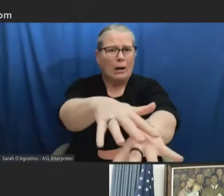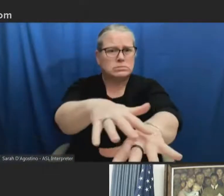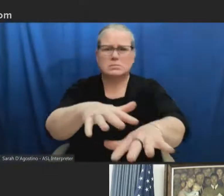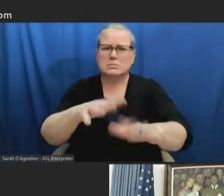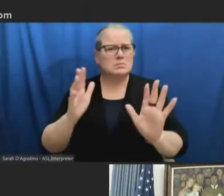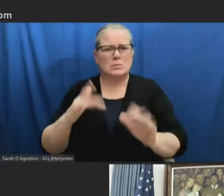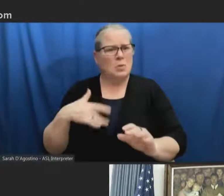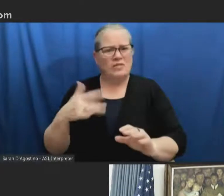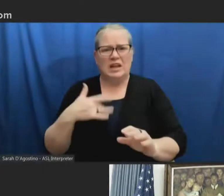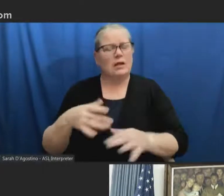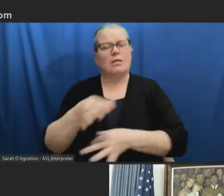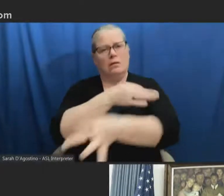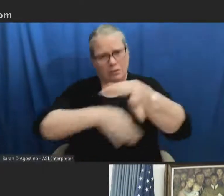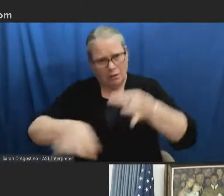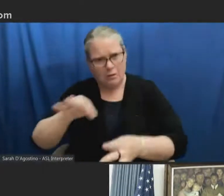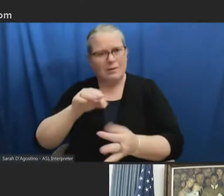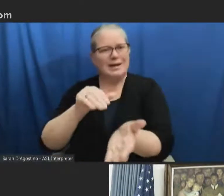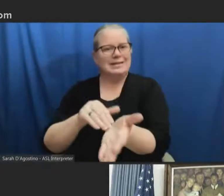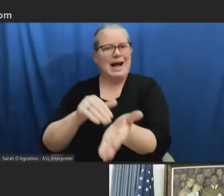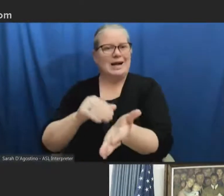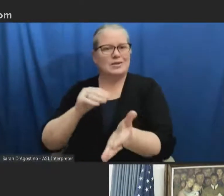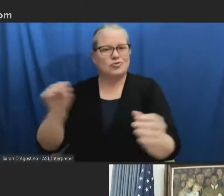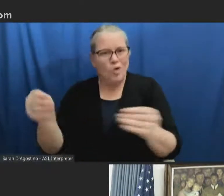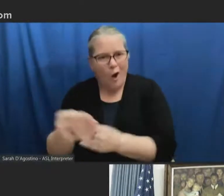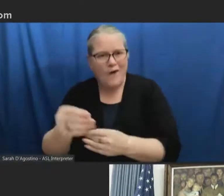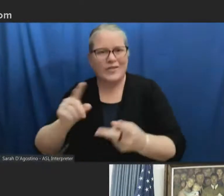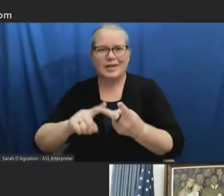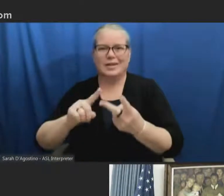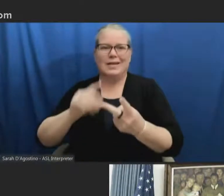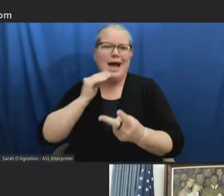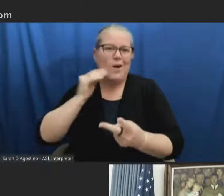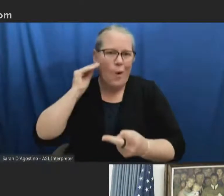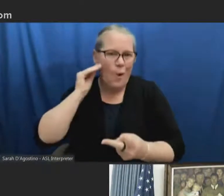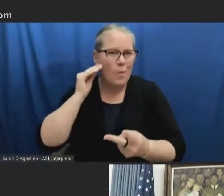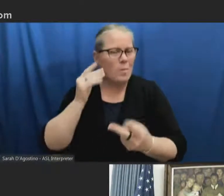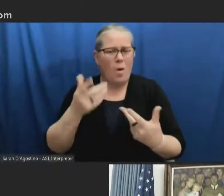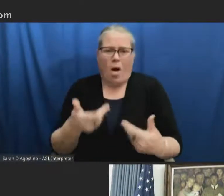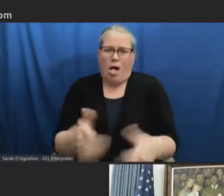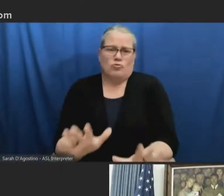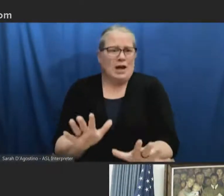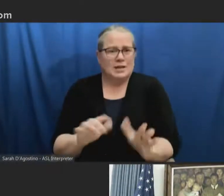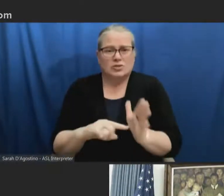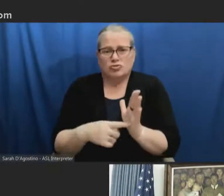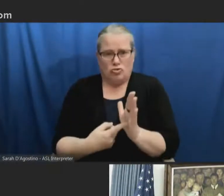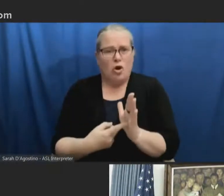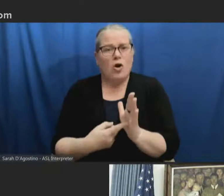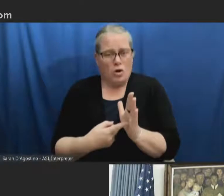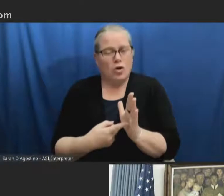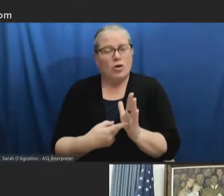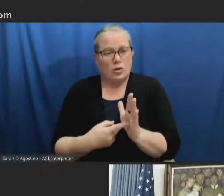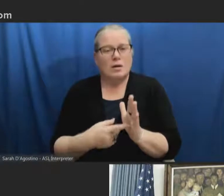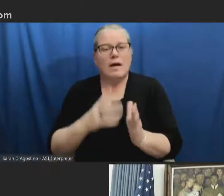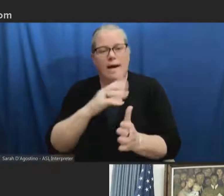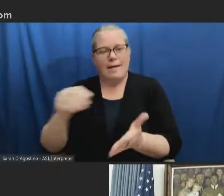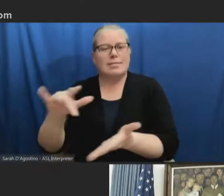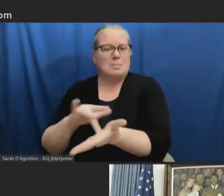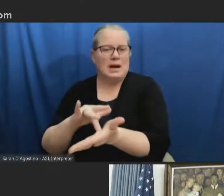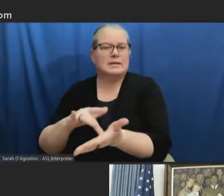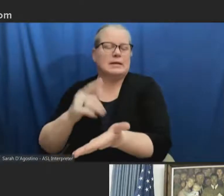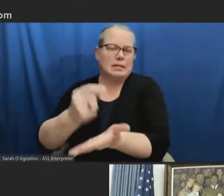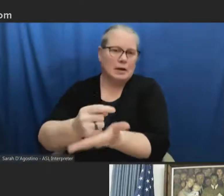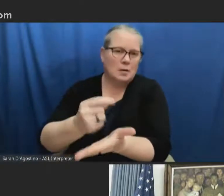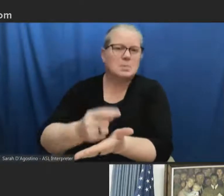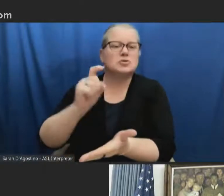healthcare system. That's already being done, and into homes through at-home diagnostic tests. And the therapeutics should be widely accessible,